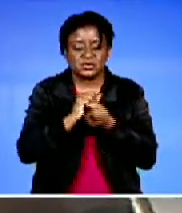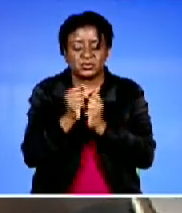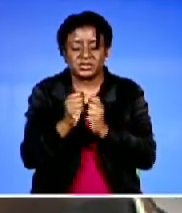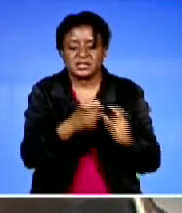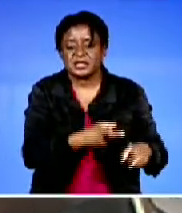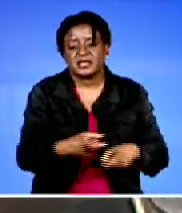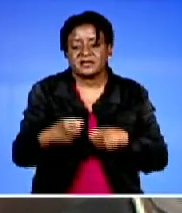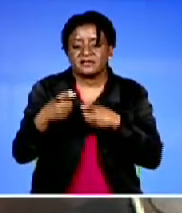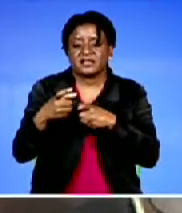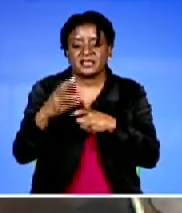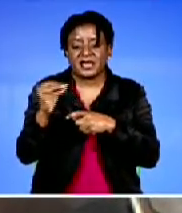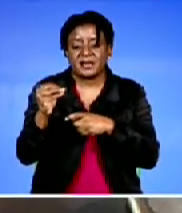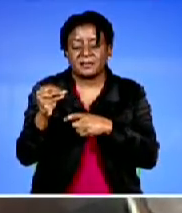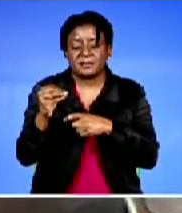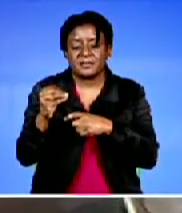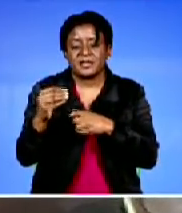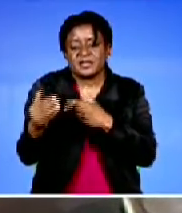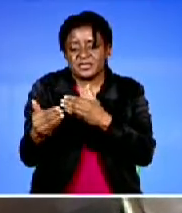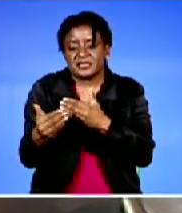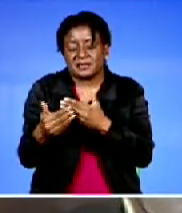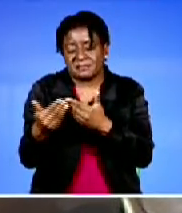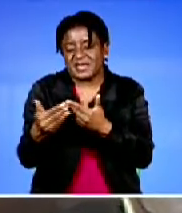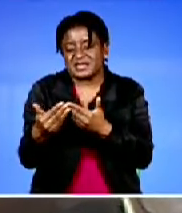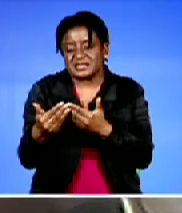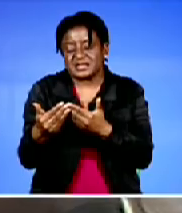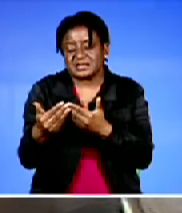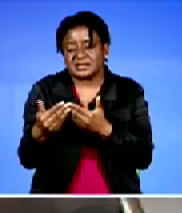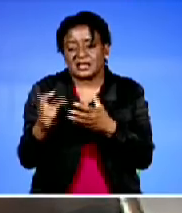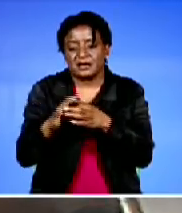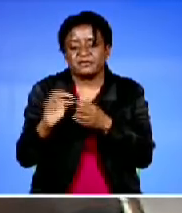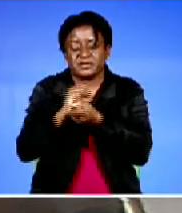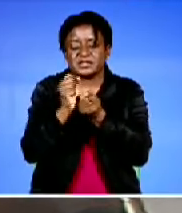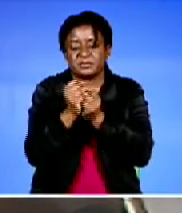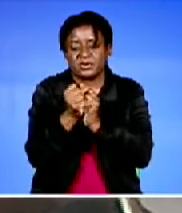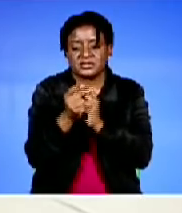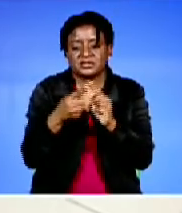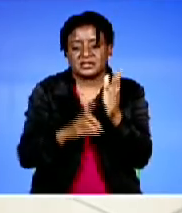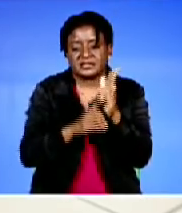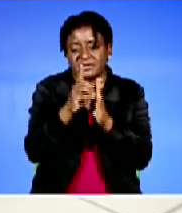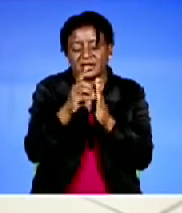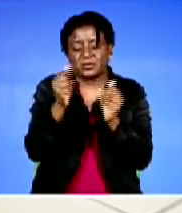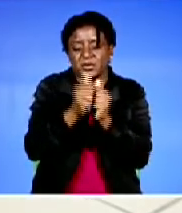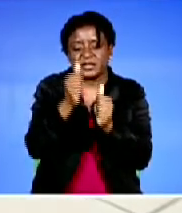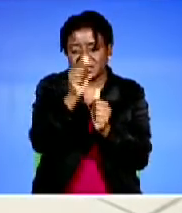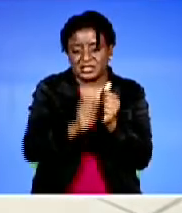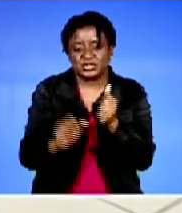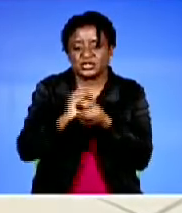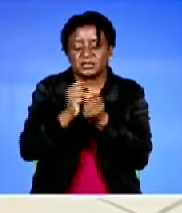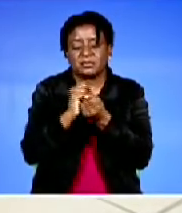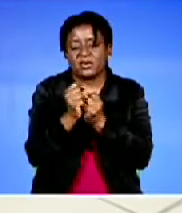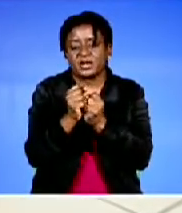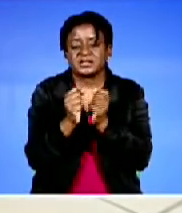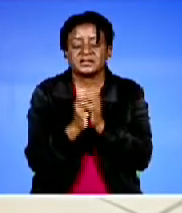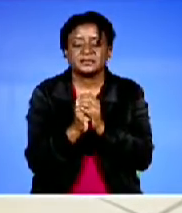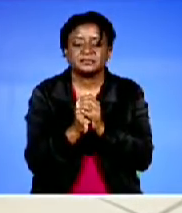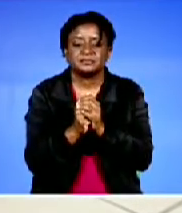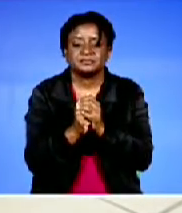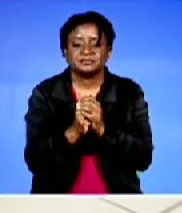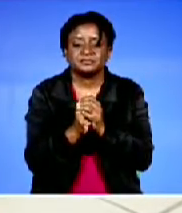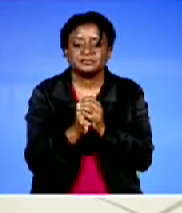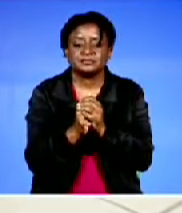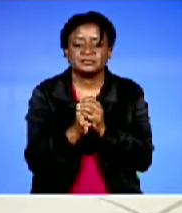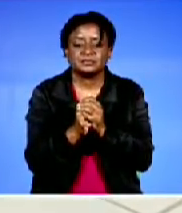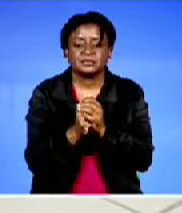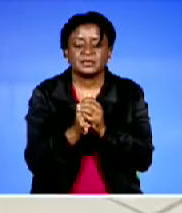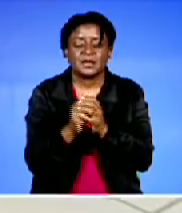give them the foundation in each of the sports so that they can develop with each of the sports. Get your one switch, get one side, one side.